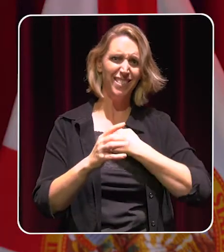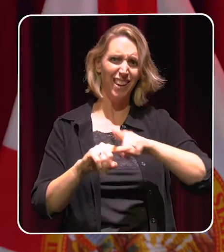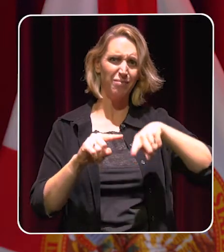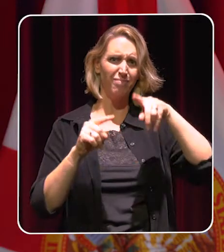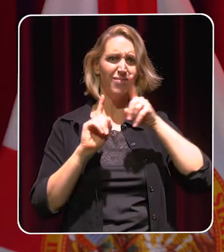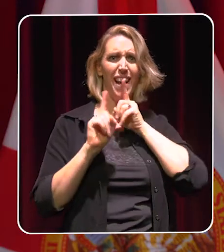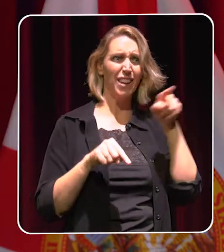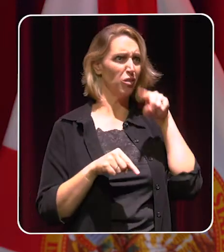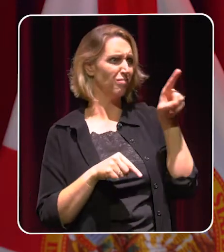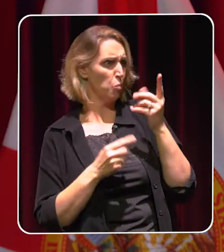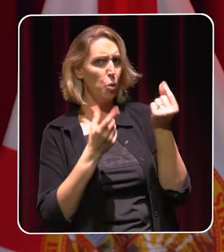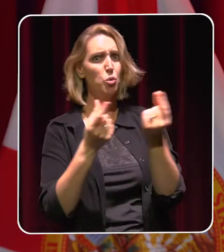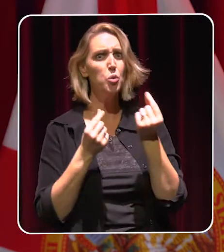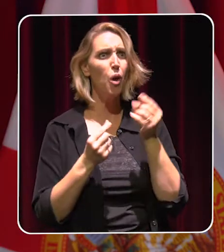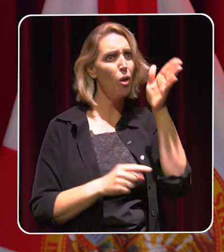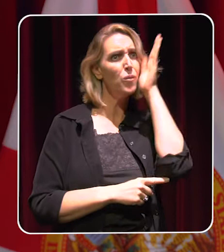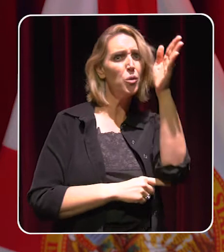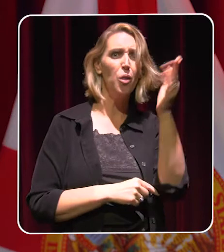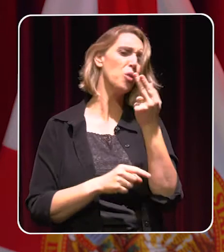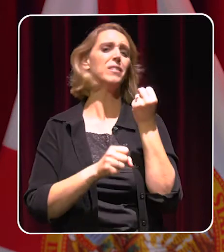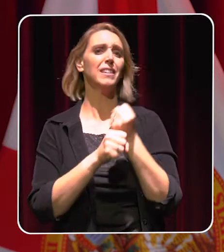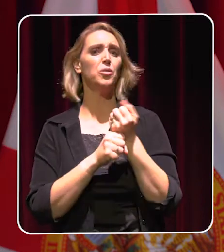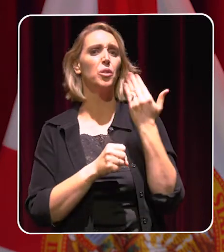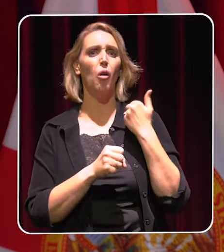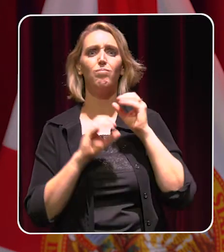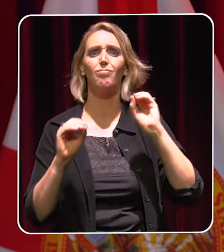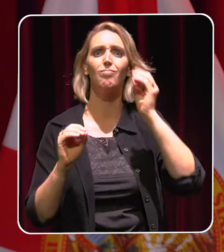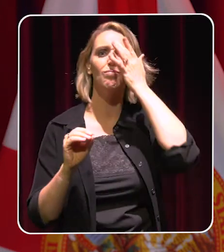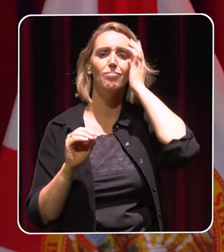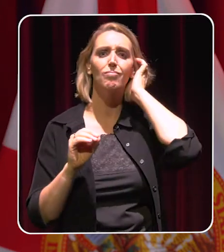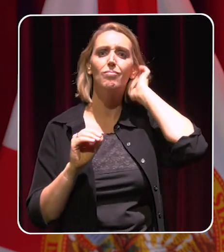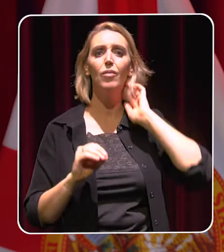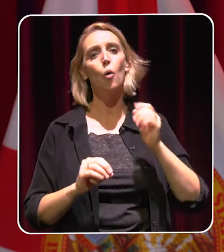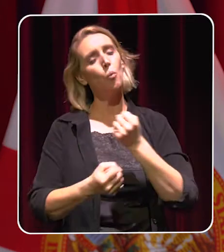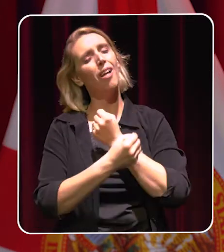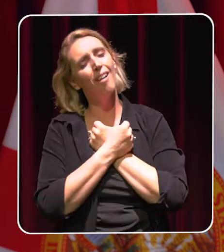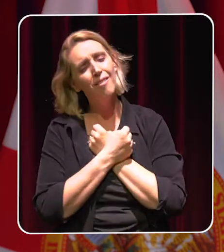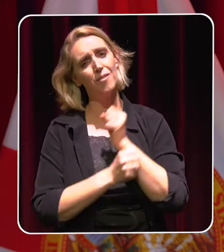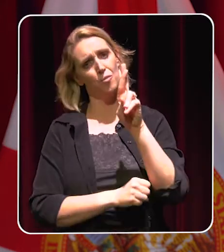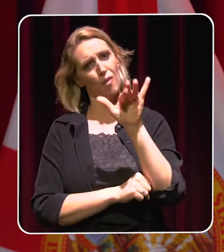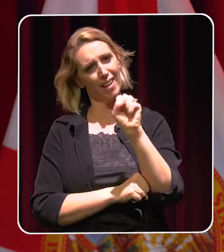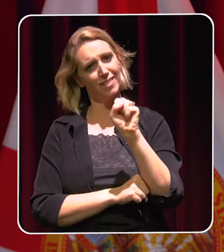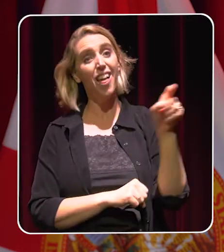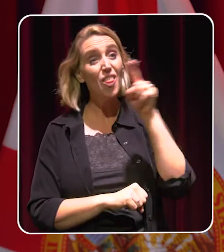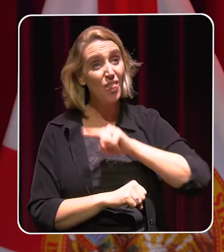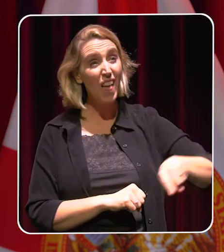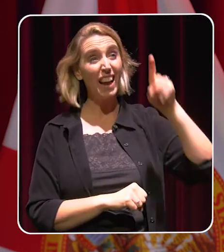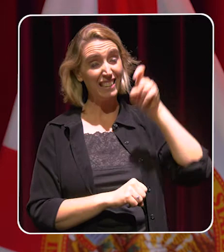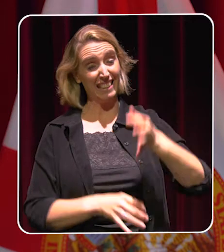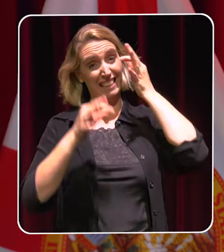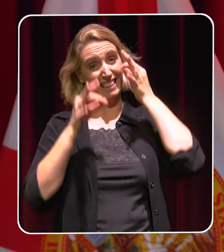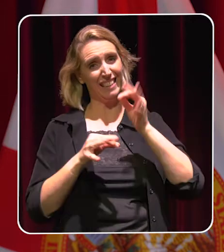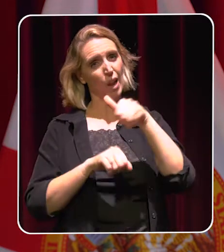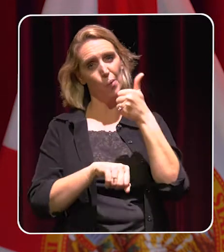no closer to an answer regarding their future than we were 13 years ago. Look, we love our Rays, but it's time for them to